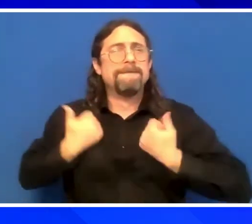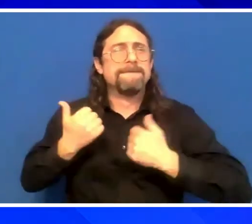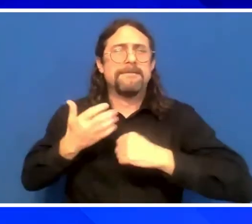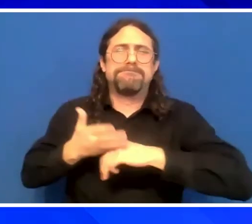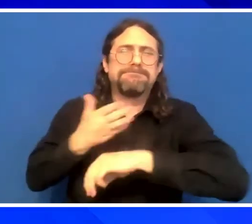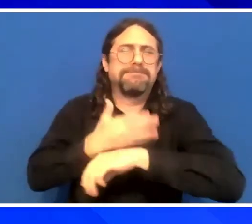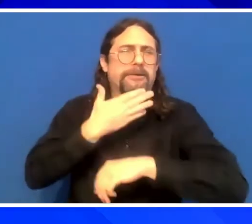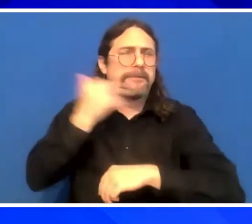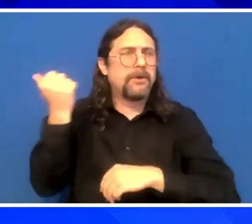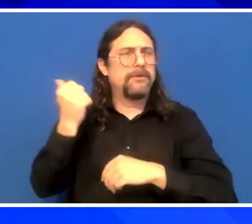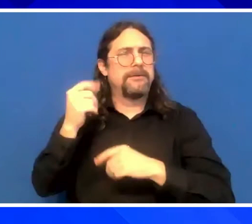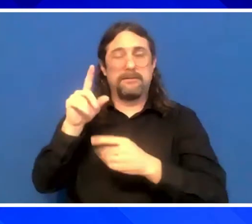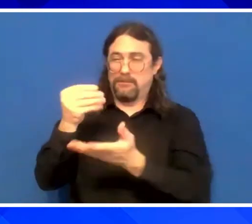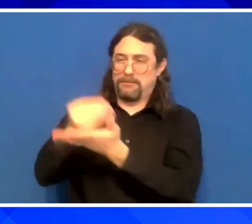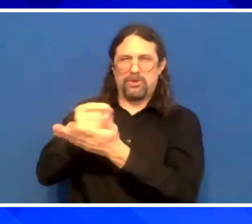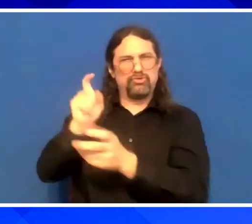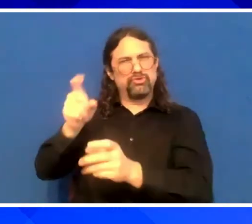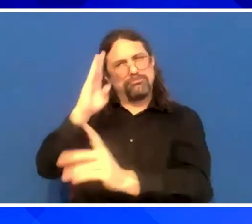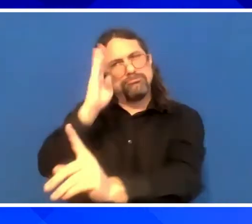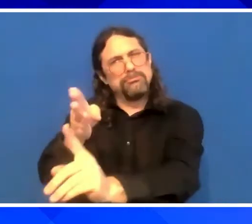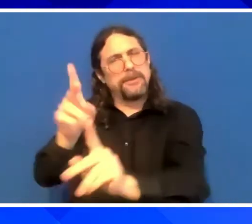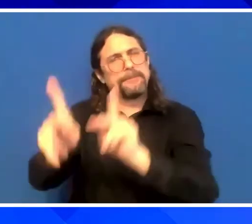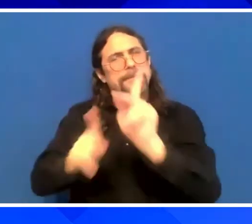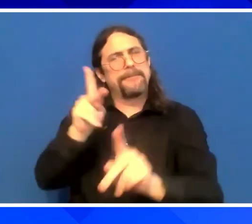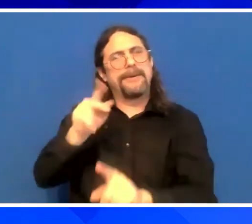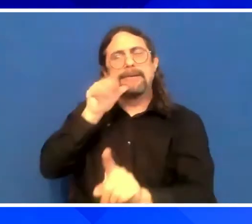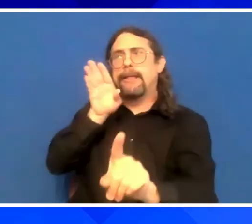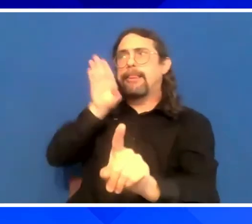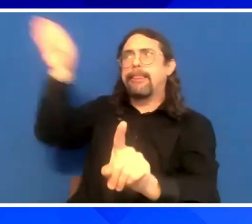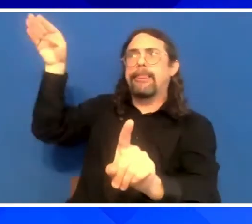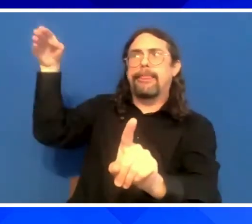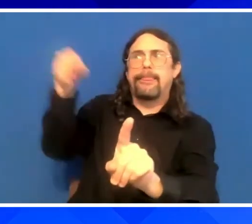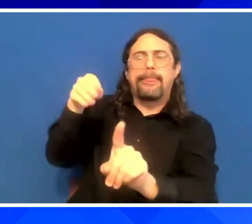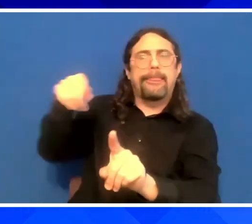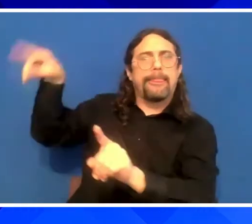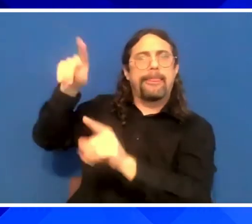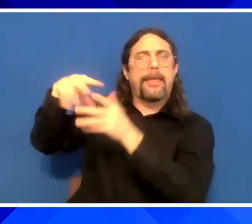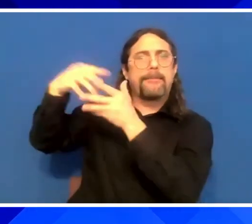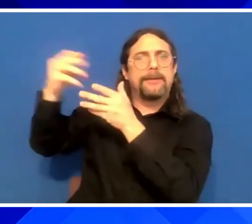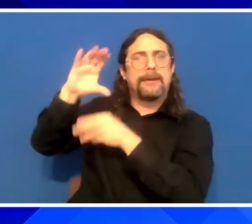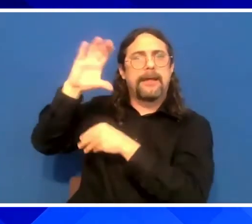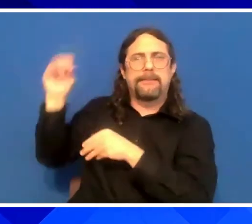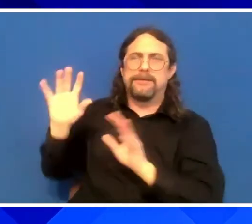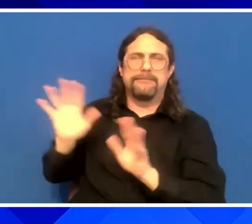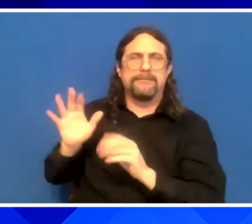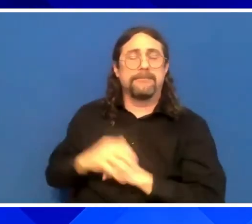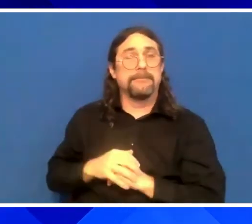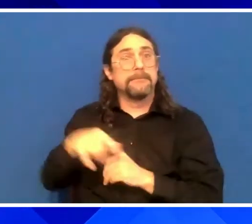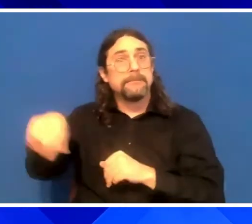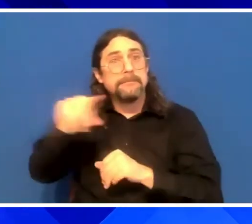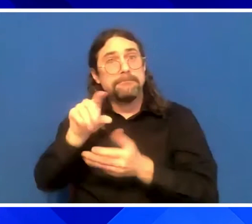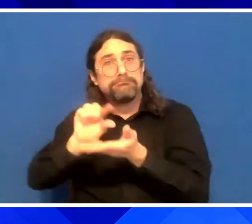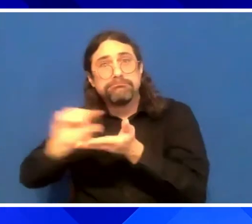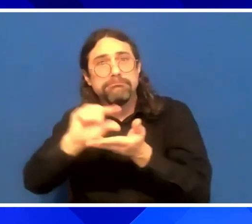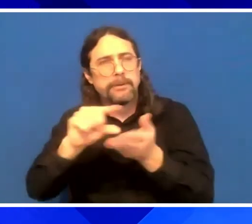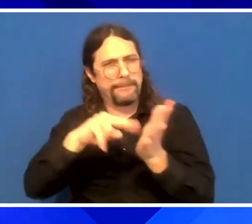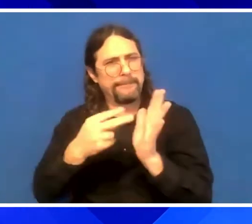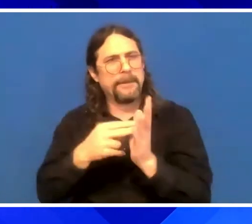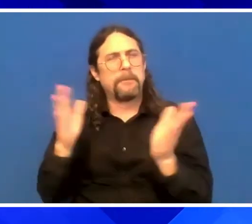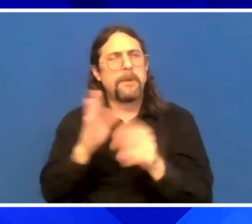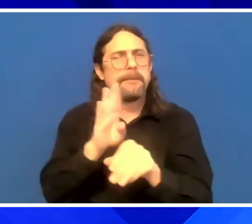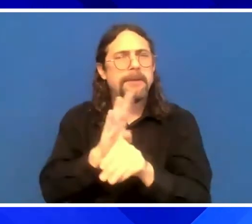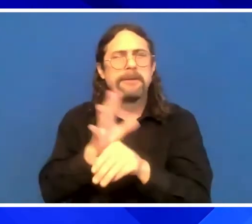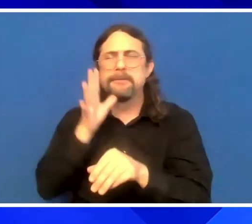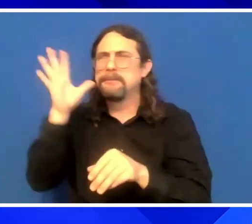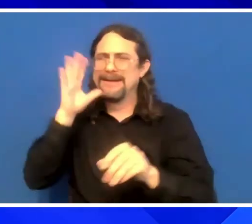programs, and expansion of gifted and talented programs for children who qualify. Children with special needs deserve to have their education prioritized